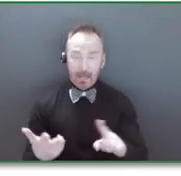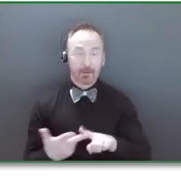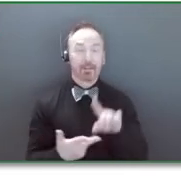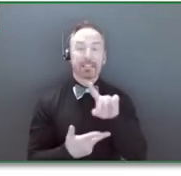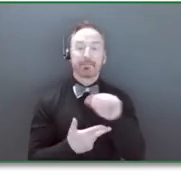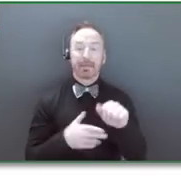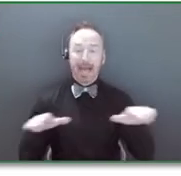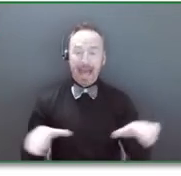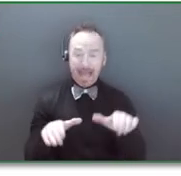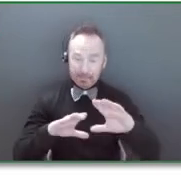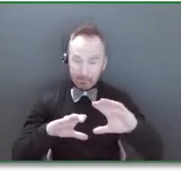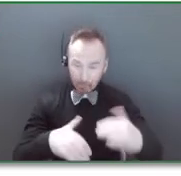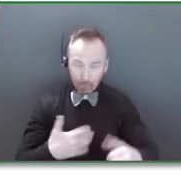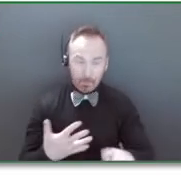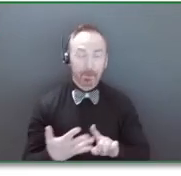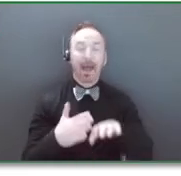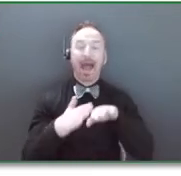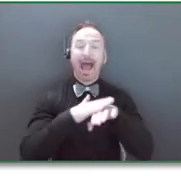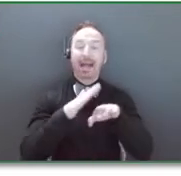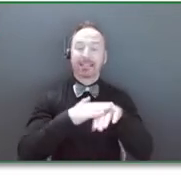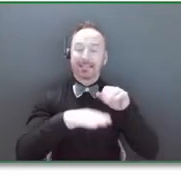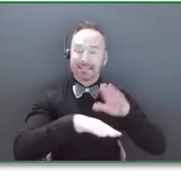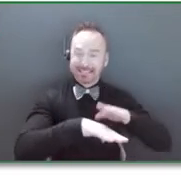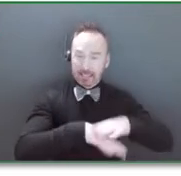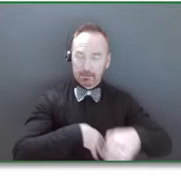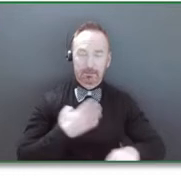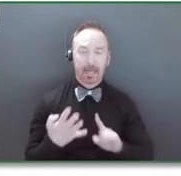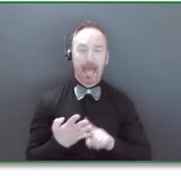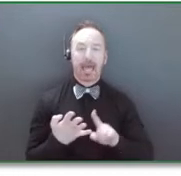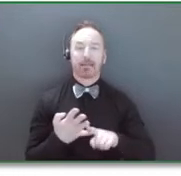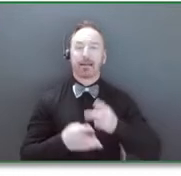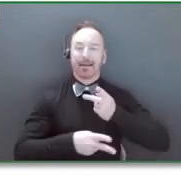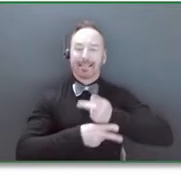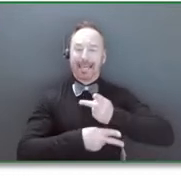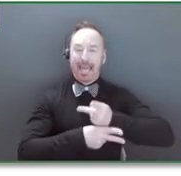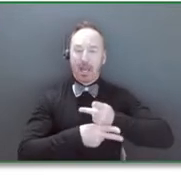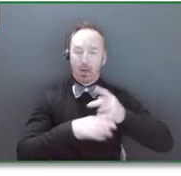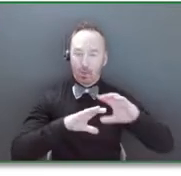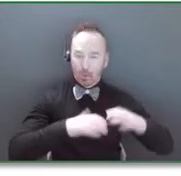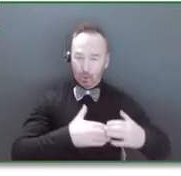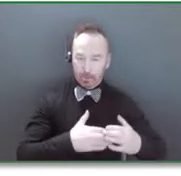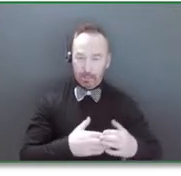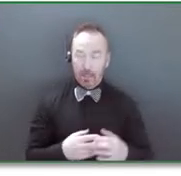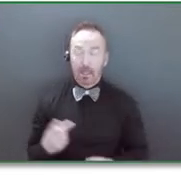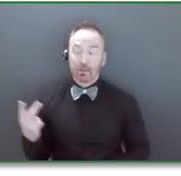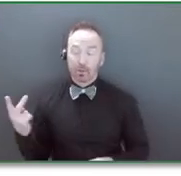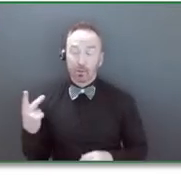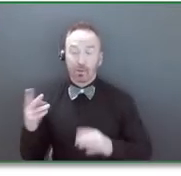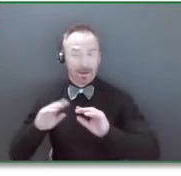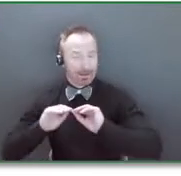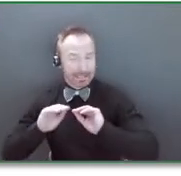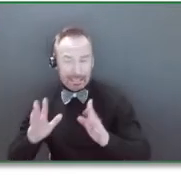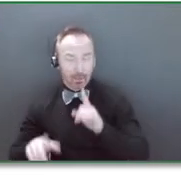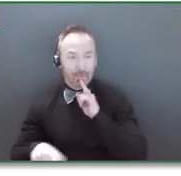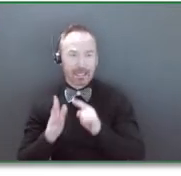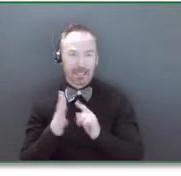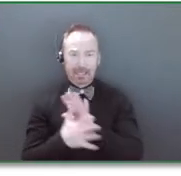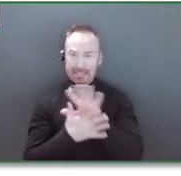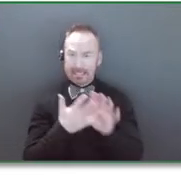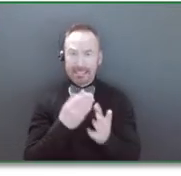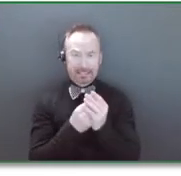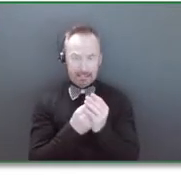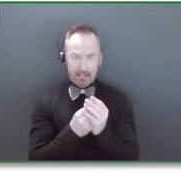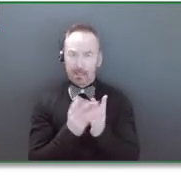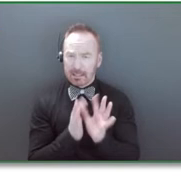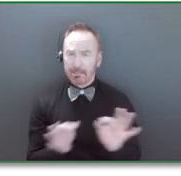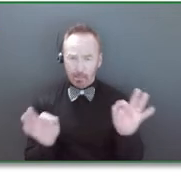groups, access consultants, and carer groups. Simon and I were very clear that it was essential for the internal stakeholders to be